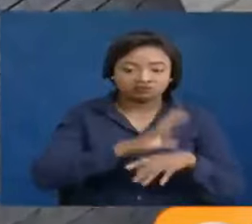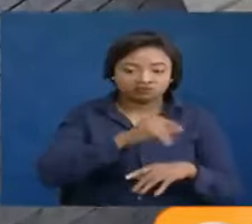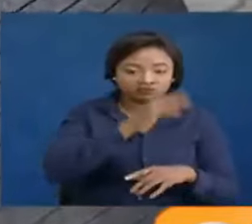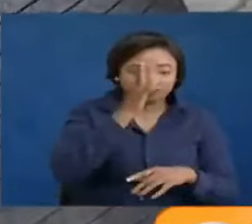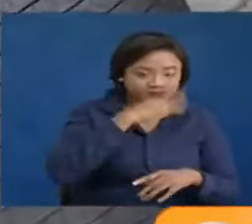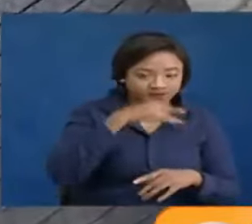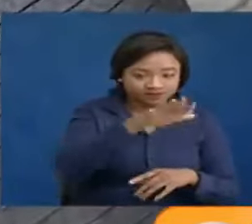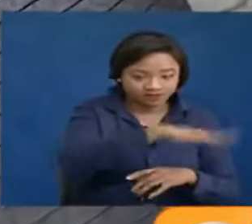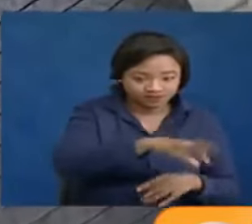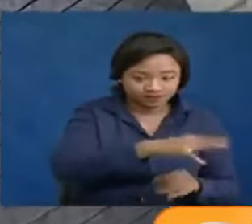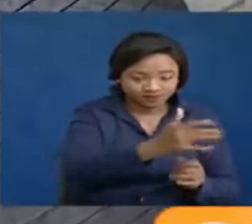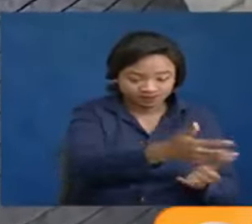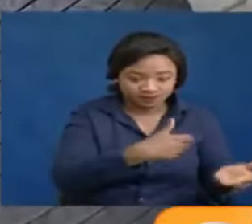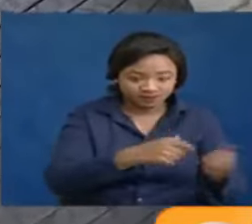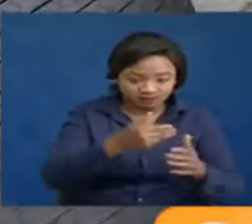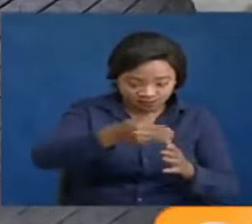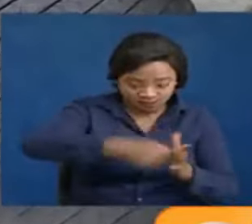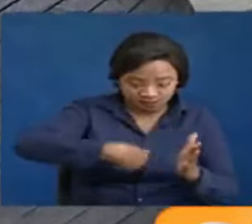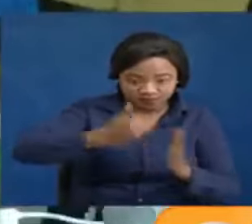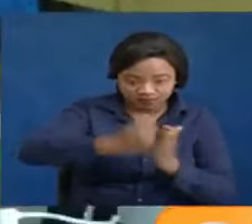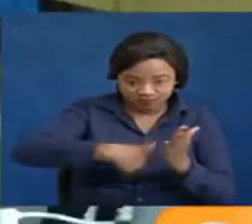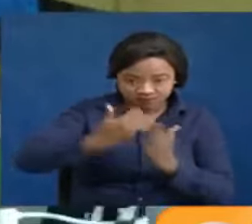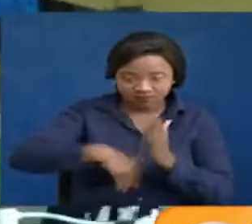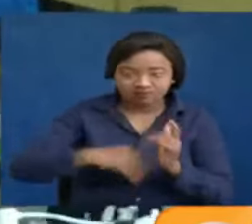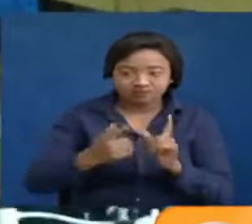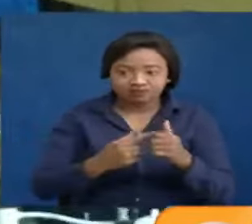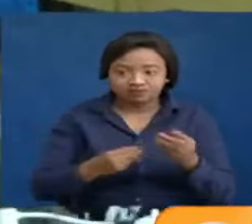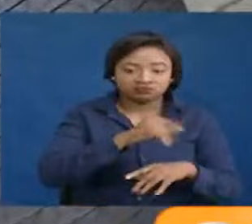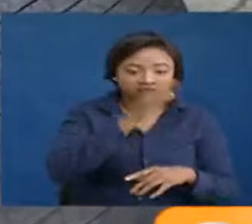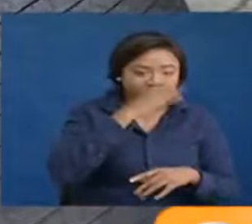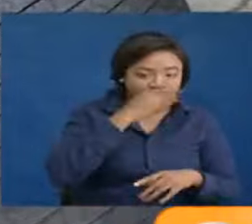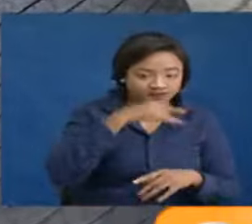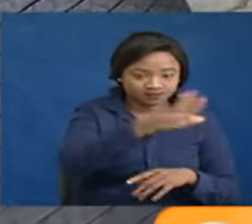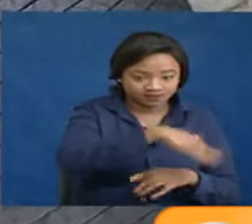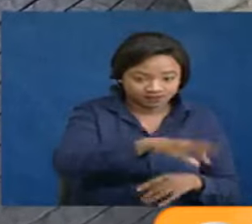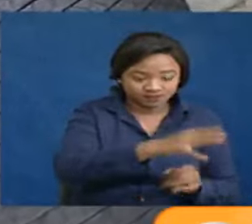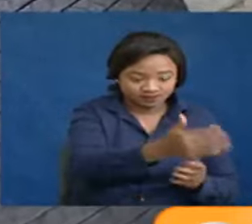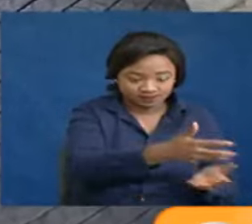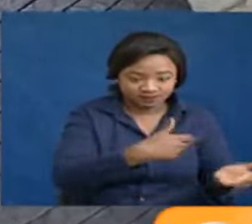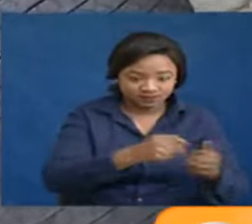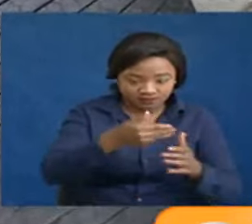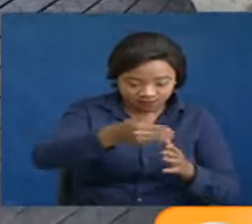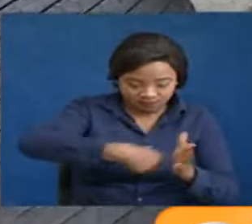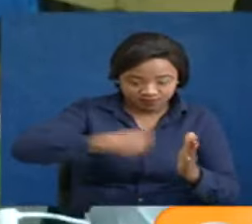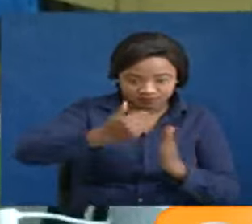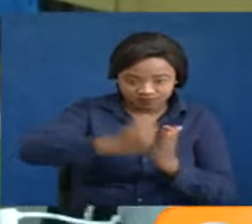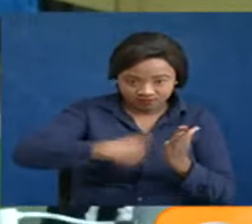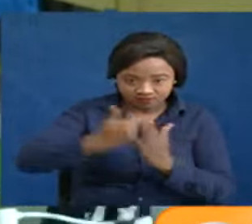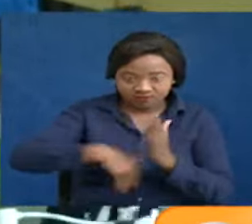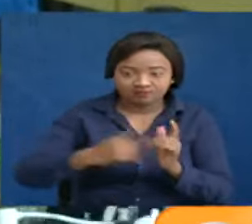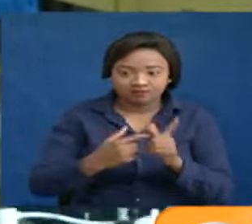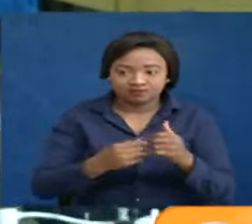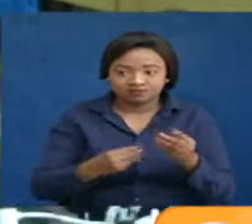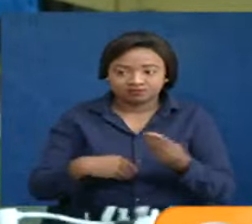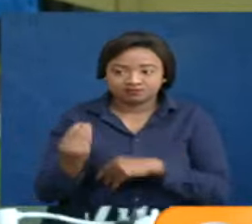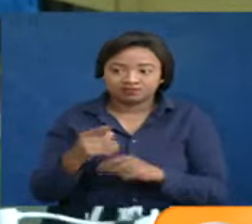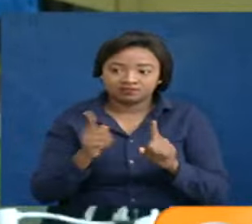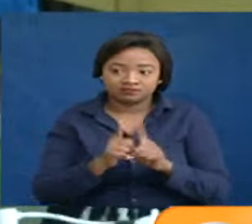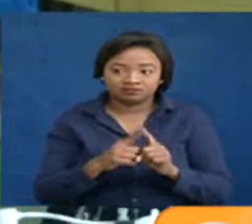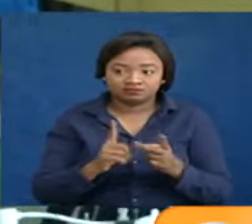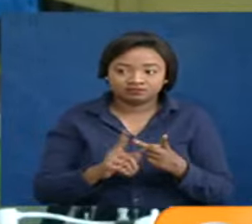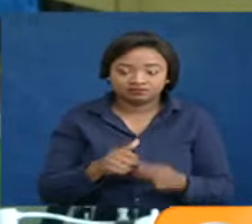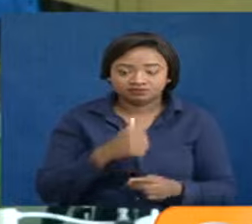then they slice them and then they sell them. From the local industries, you have industries, they slice them and then they sell them. From the local industries, you have industries